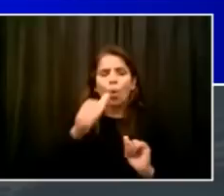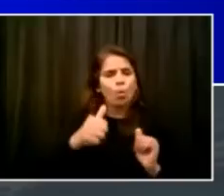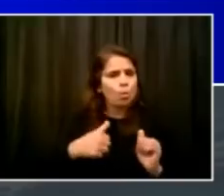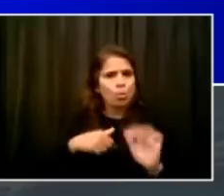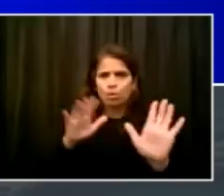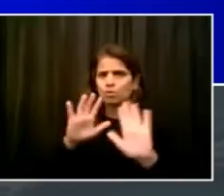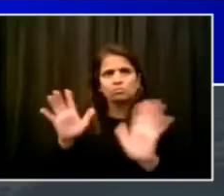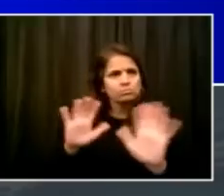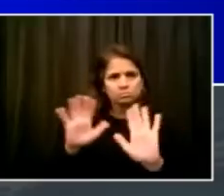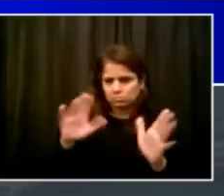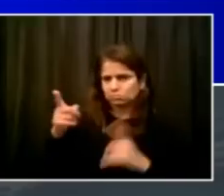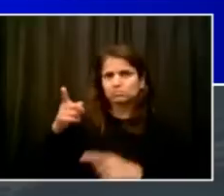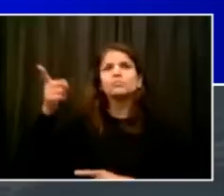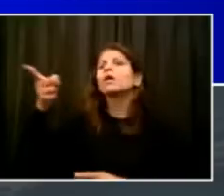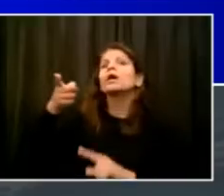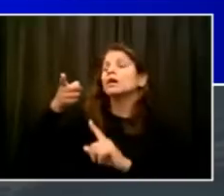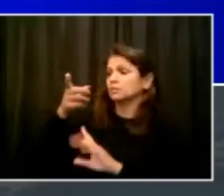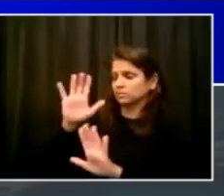my2020census.gov,